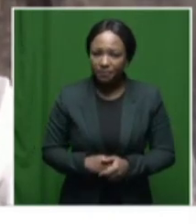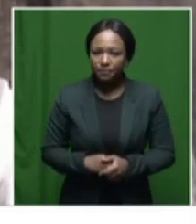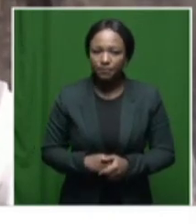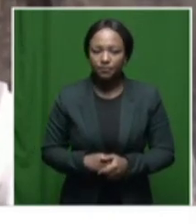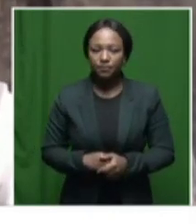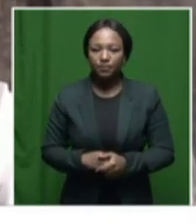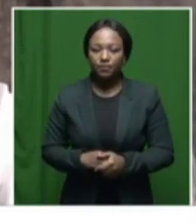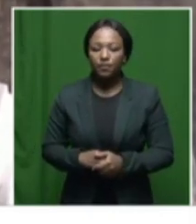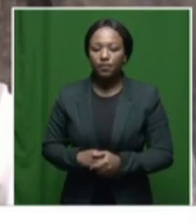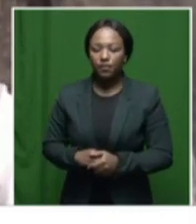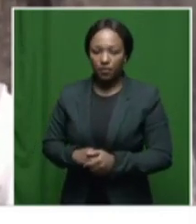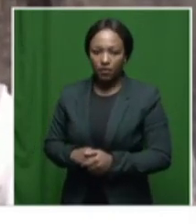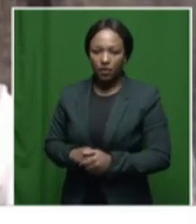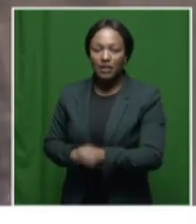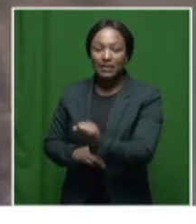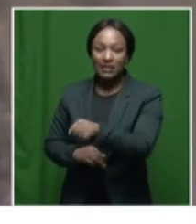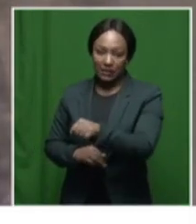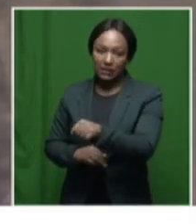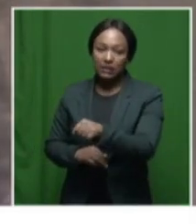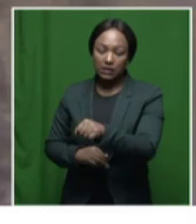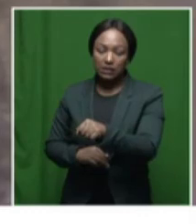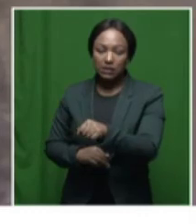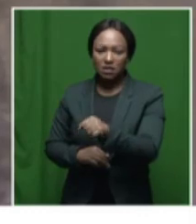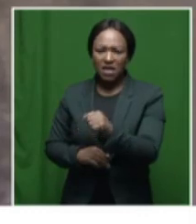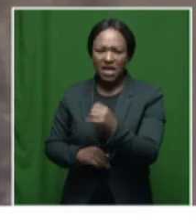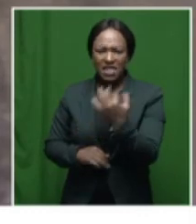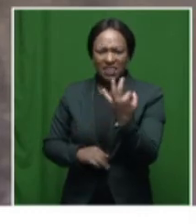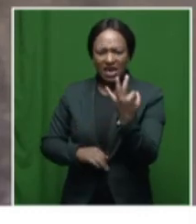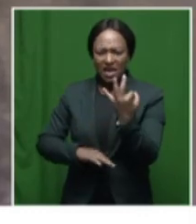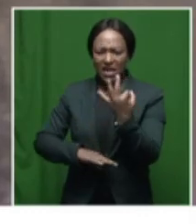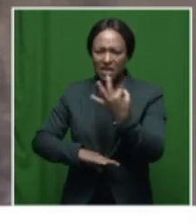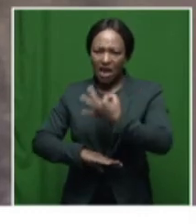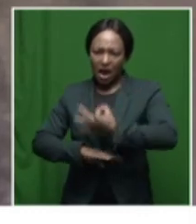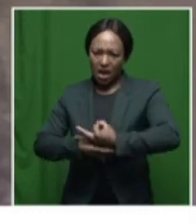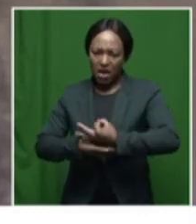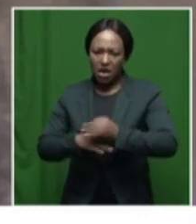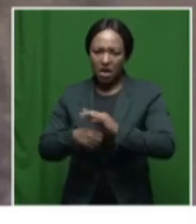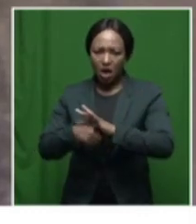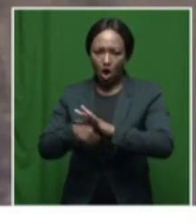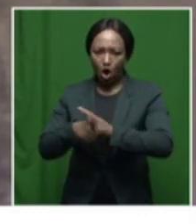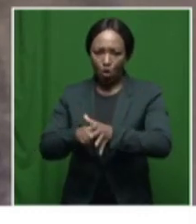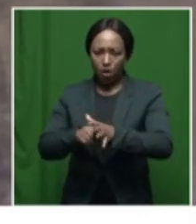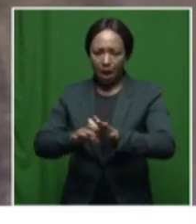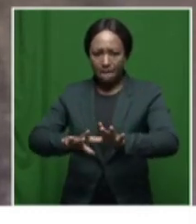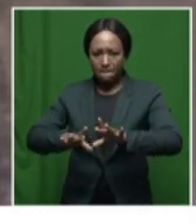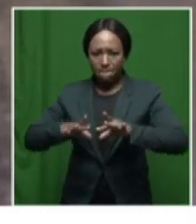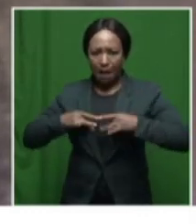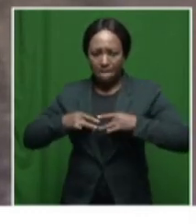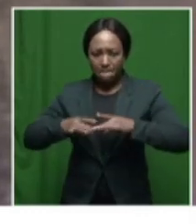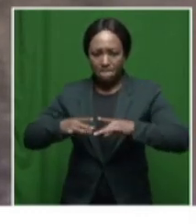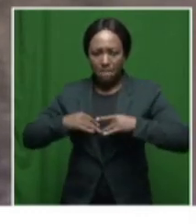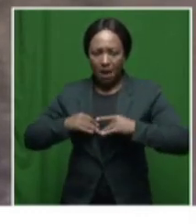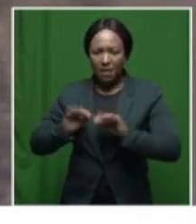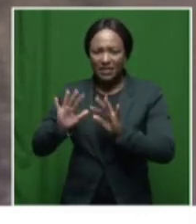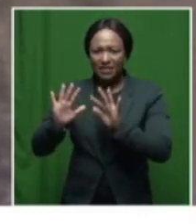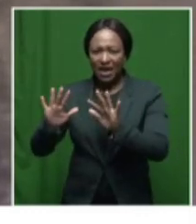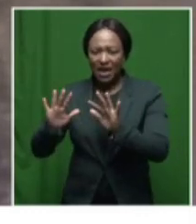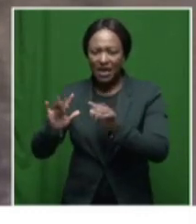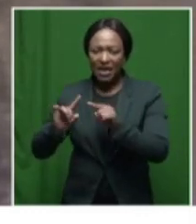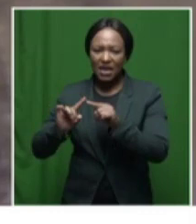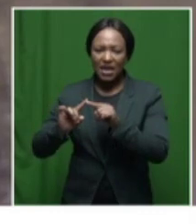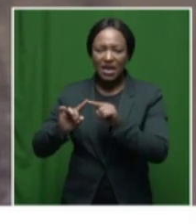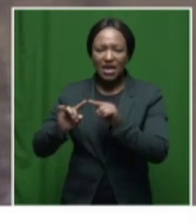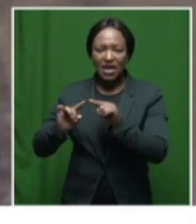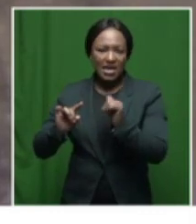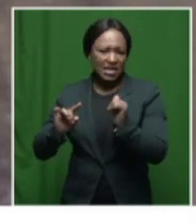Definitely, Sakina. We've seen that over the last 3 days, our positivity rates have increased from 10 to 13 to